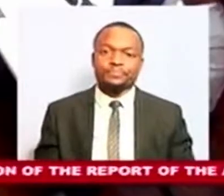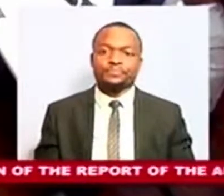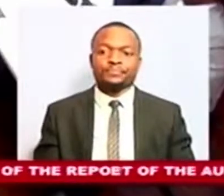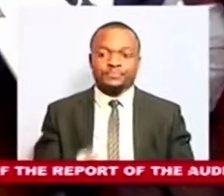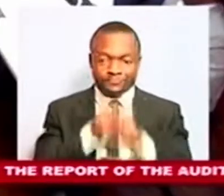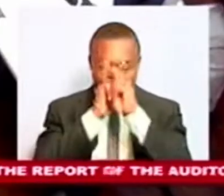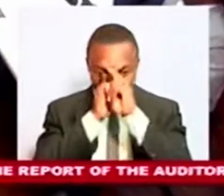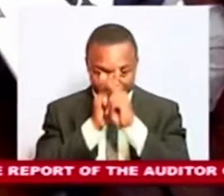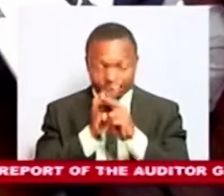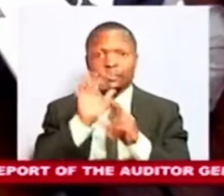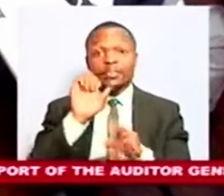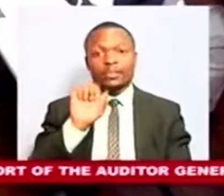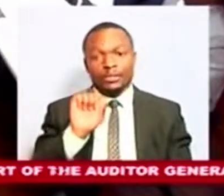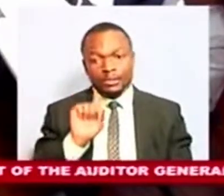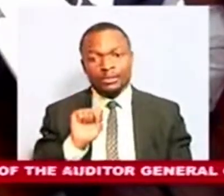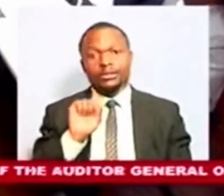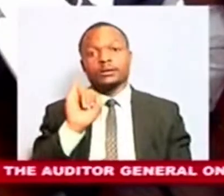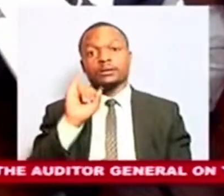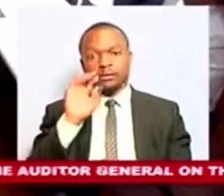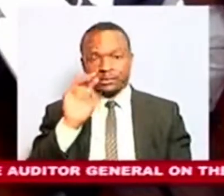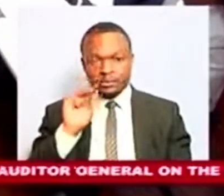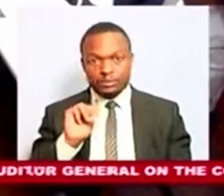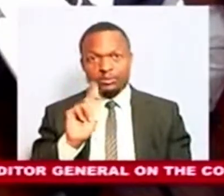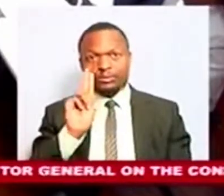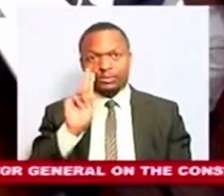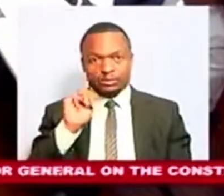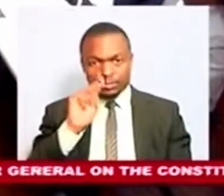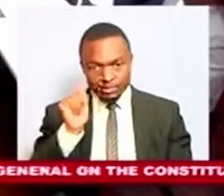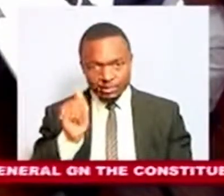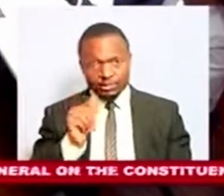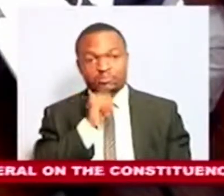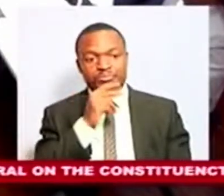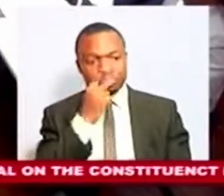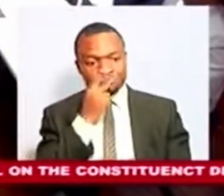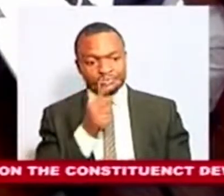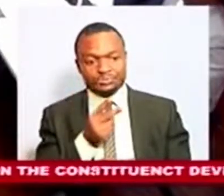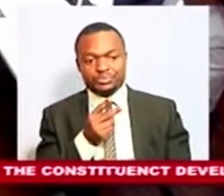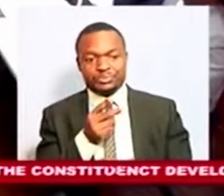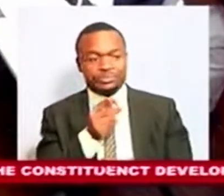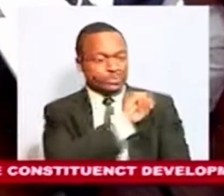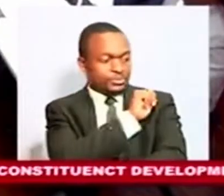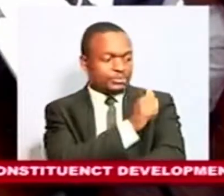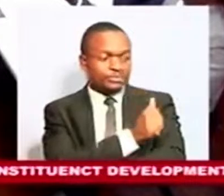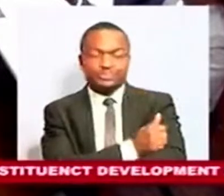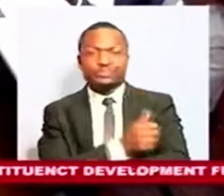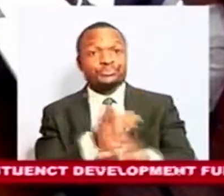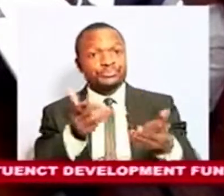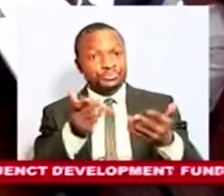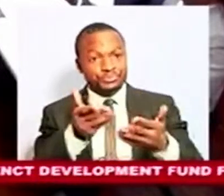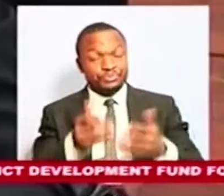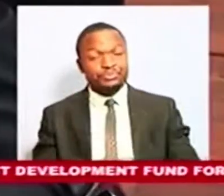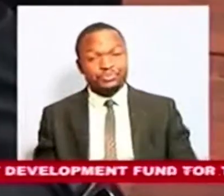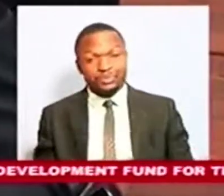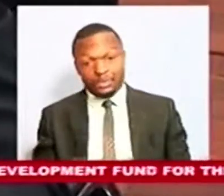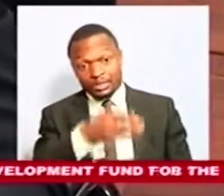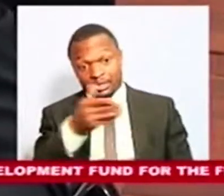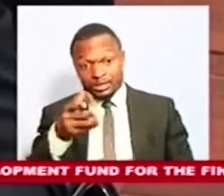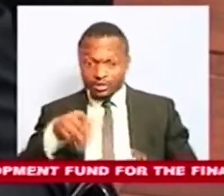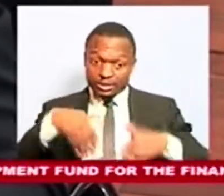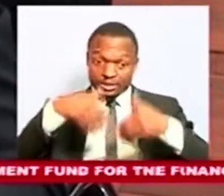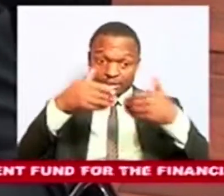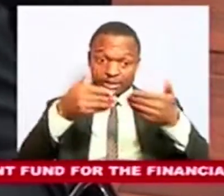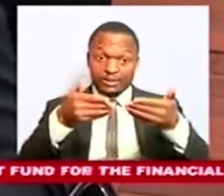Honorable Smumba. I wanted to find out, I haven't seen any authority that they were